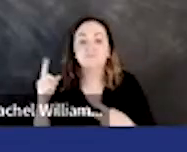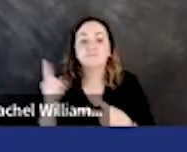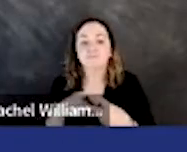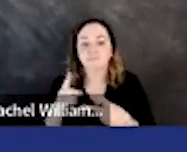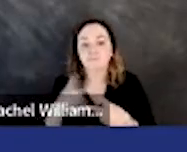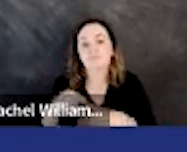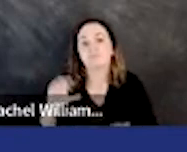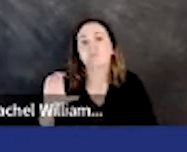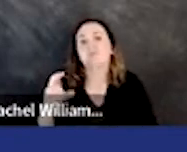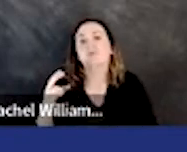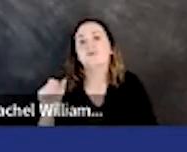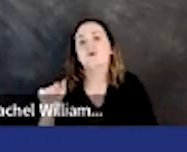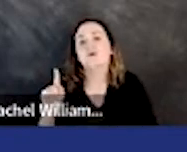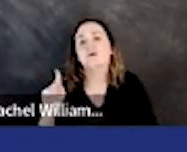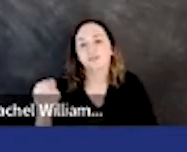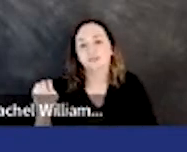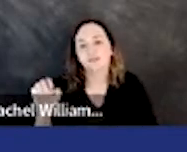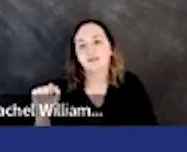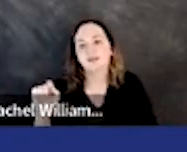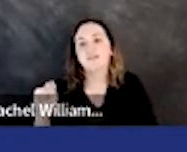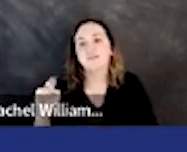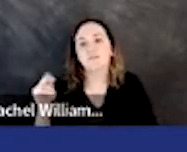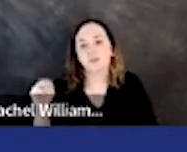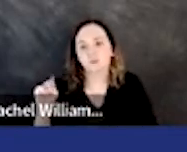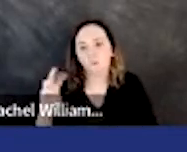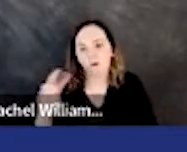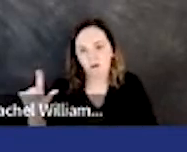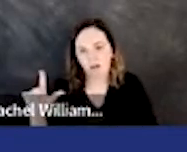first goes to Charlotte Aspinwall.